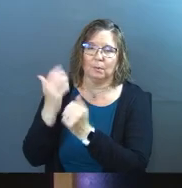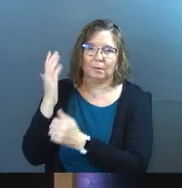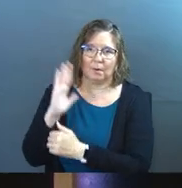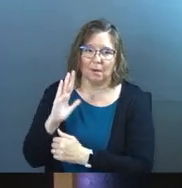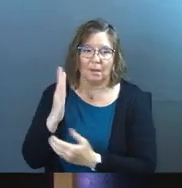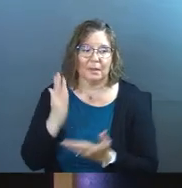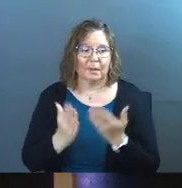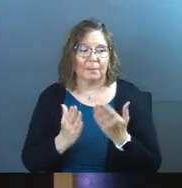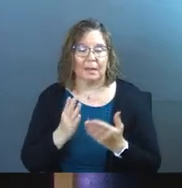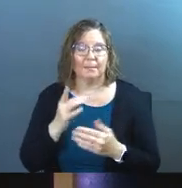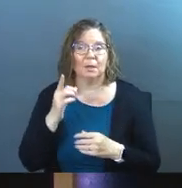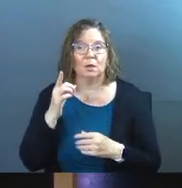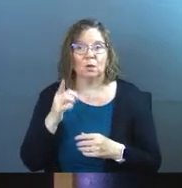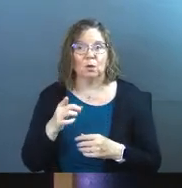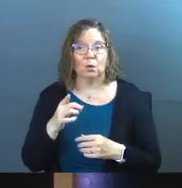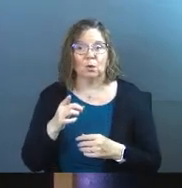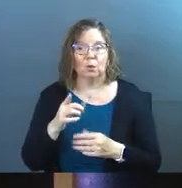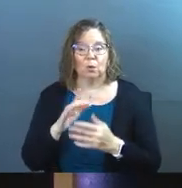That